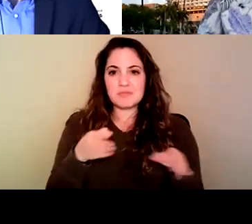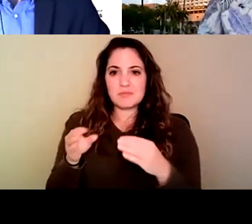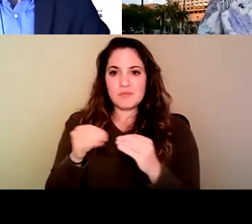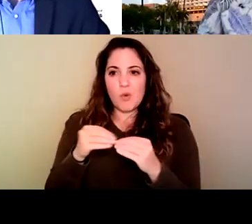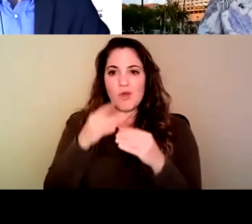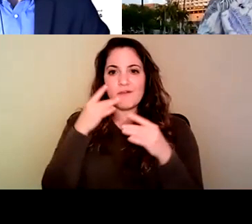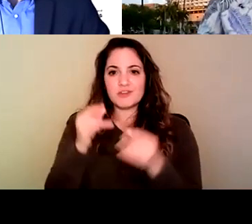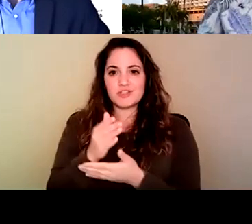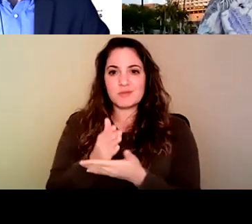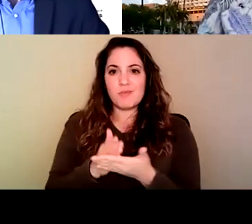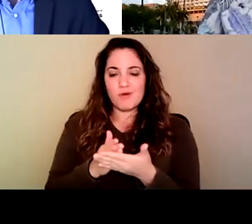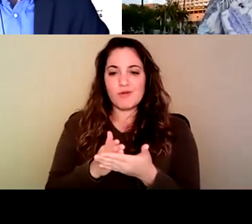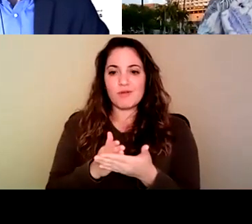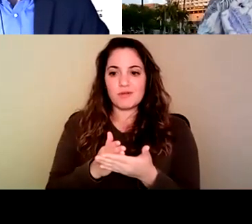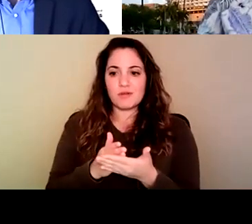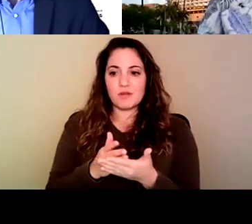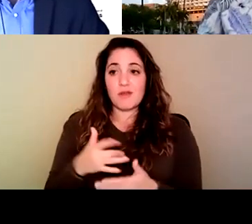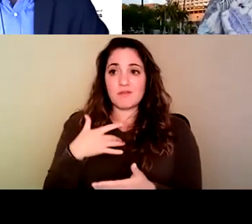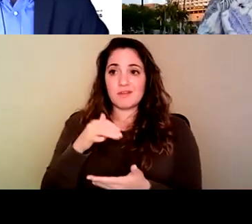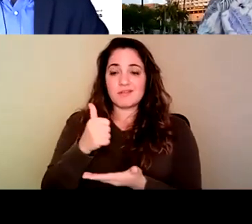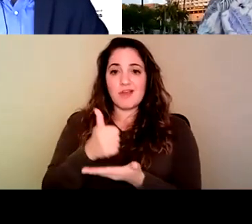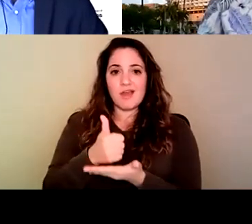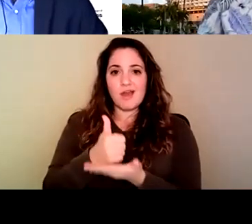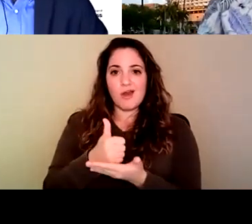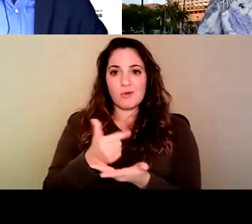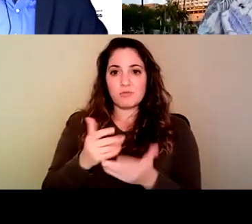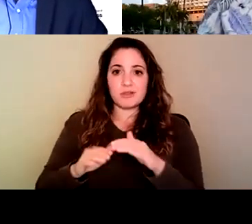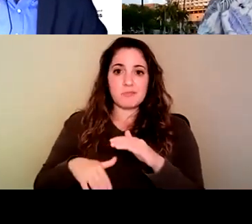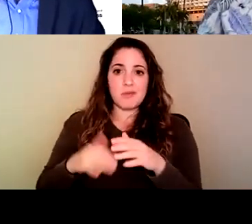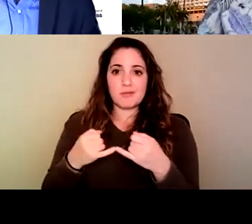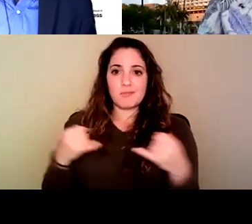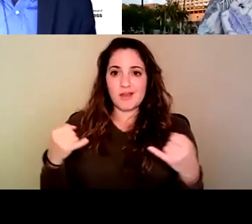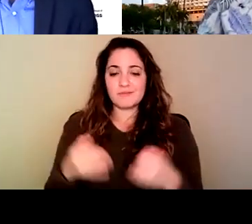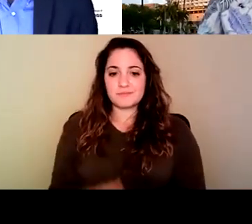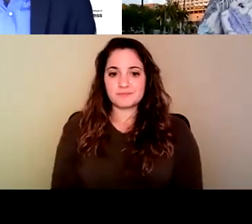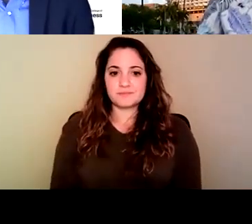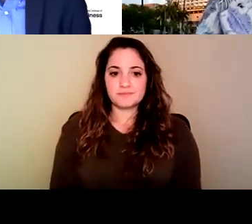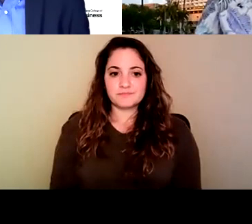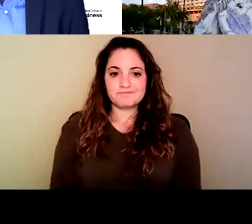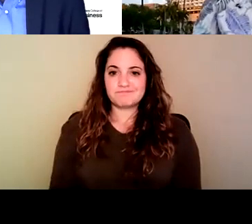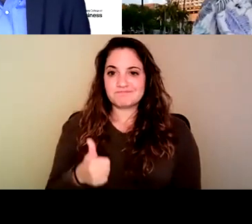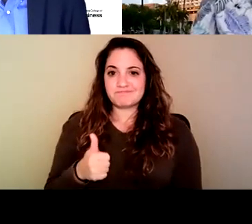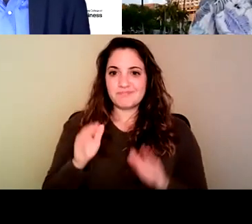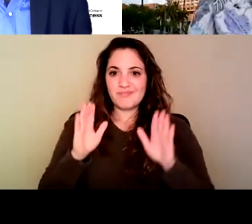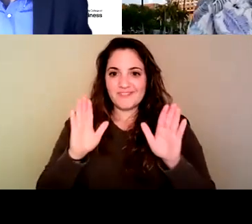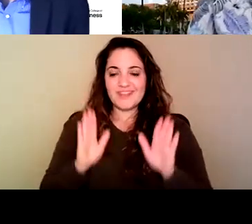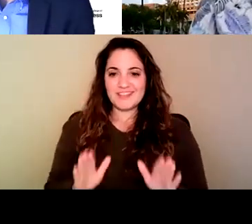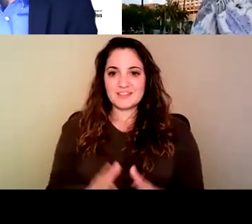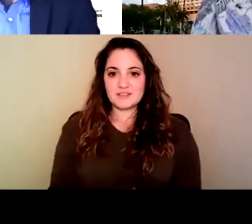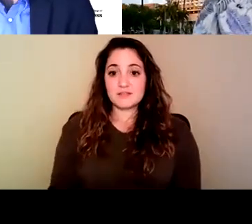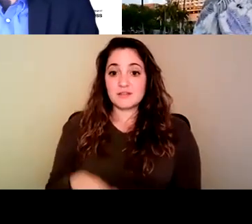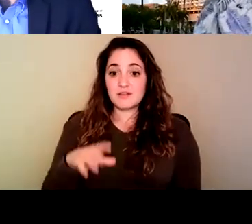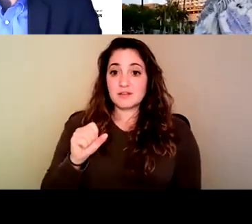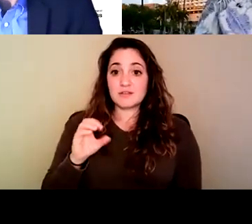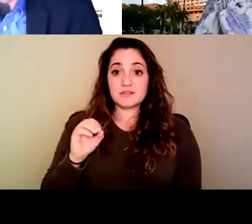efficiency side, which should help the bottom line. Fantastic. Scott, I'll finish up